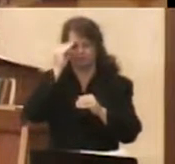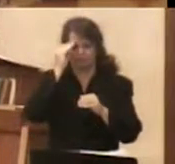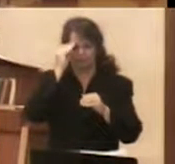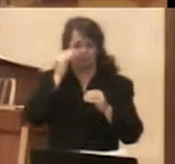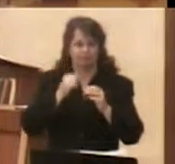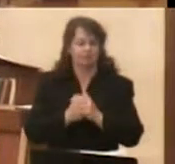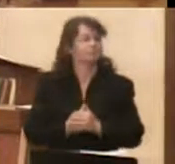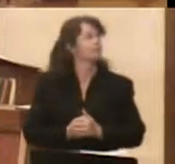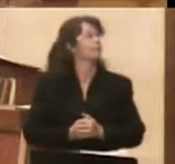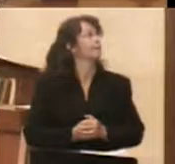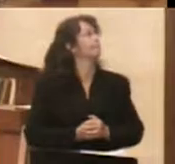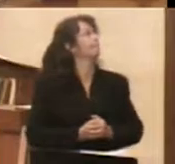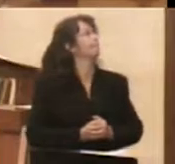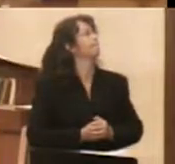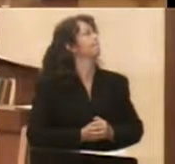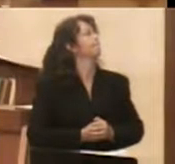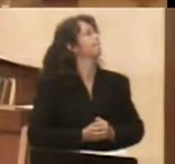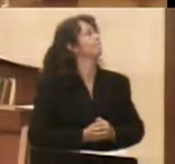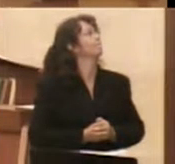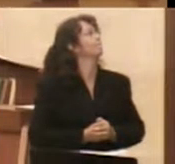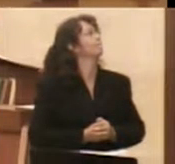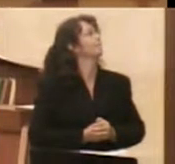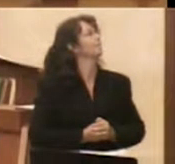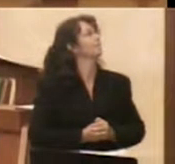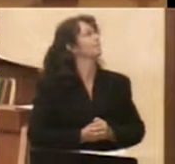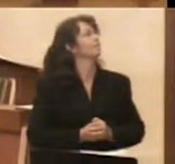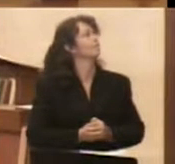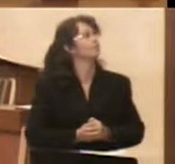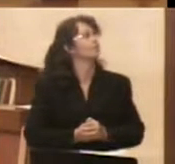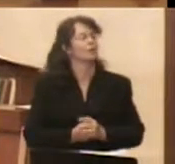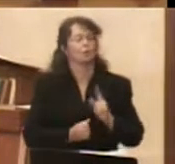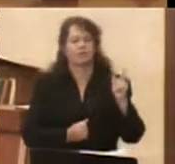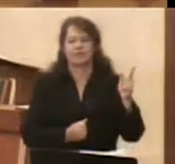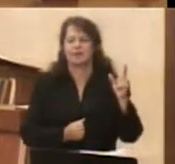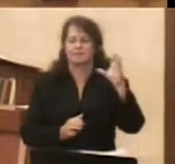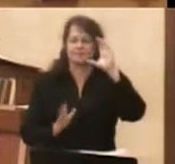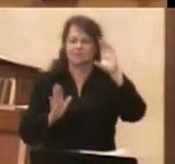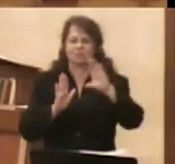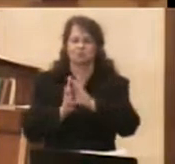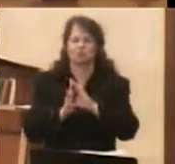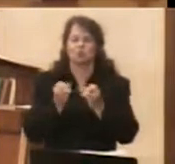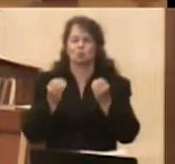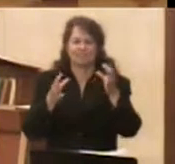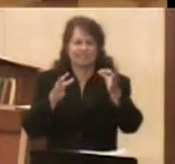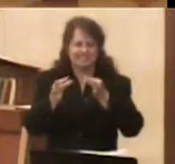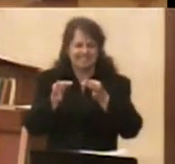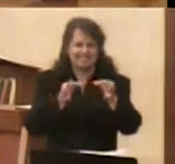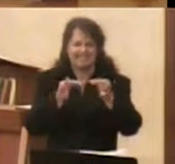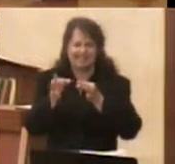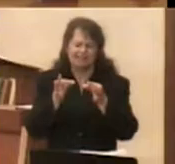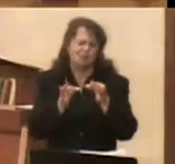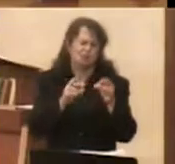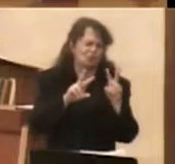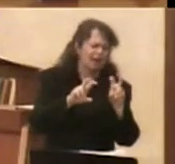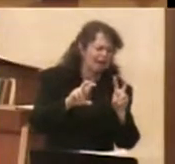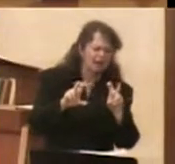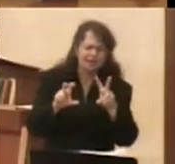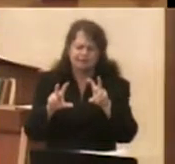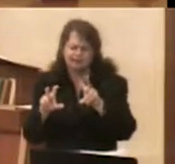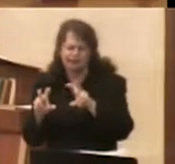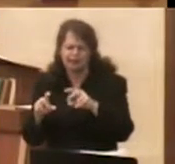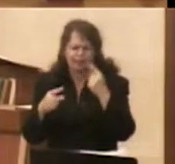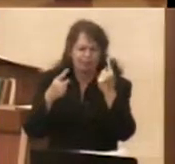revelation. Just as in this picture, there are so many details to unpack, to take note of,